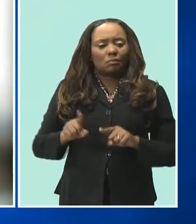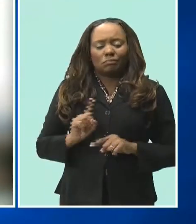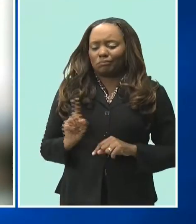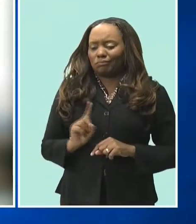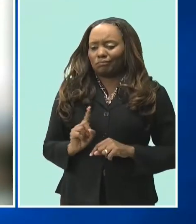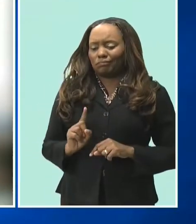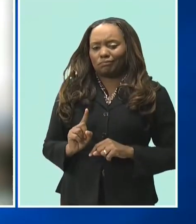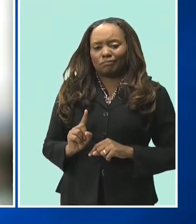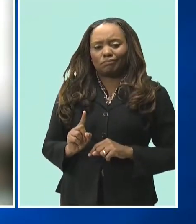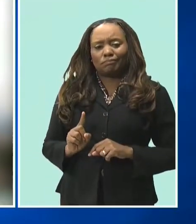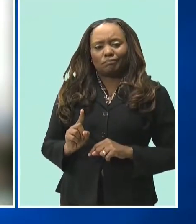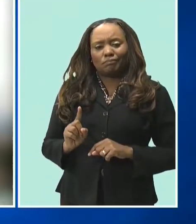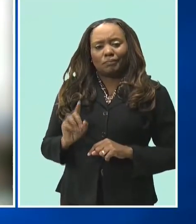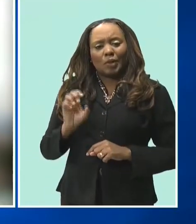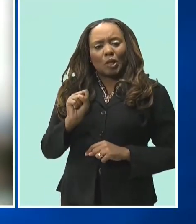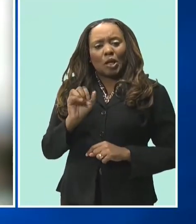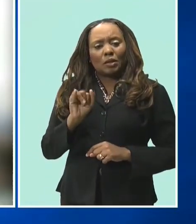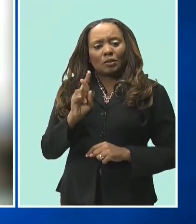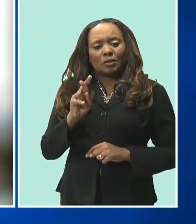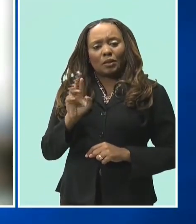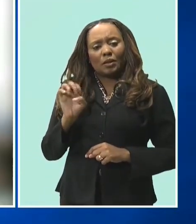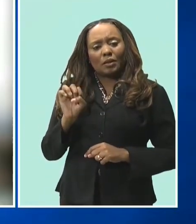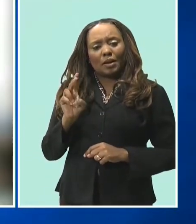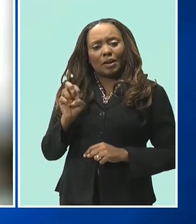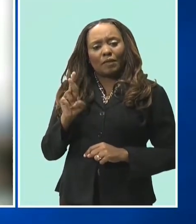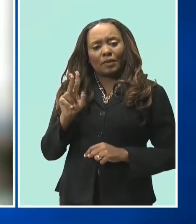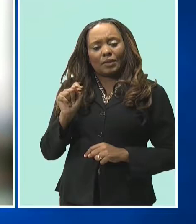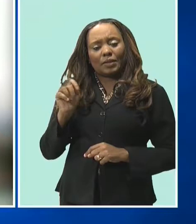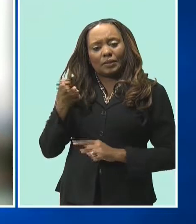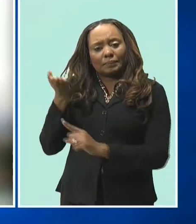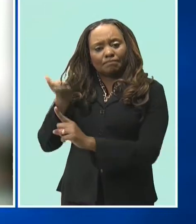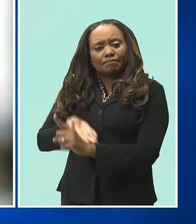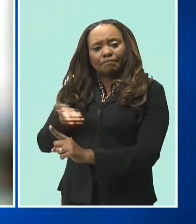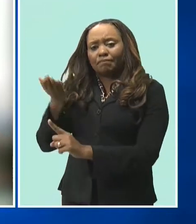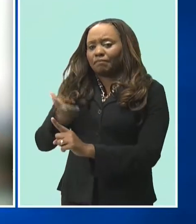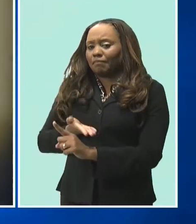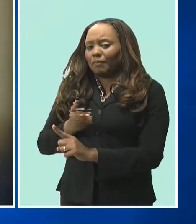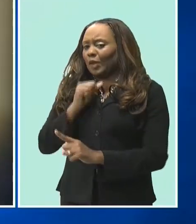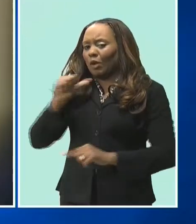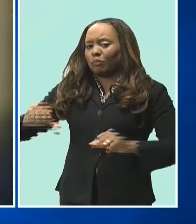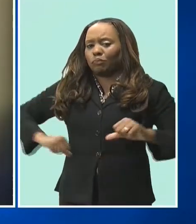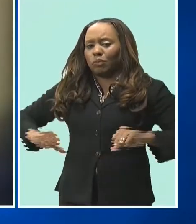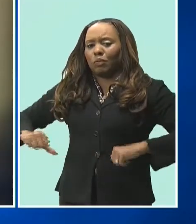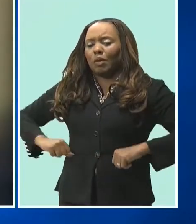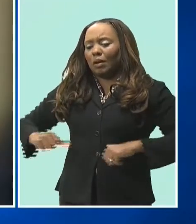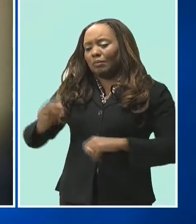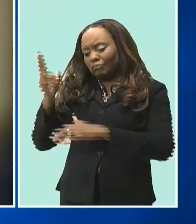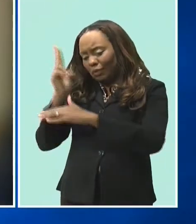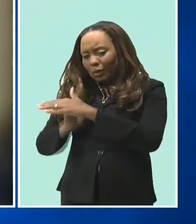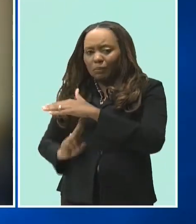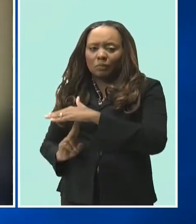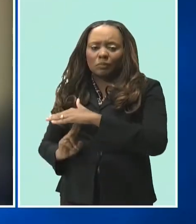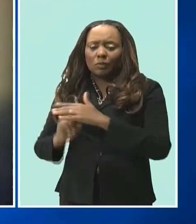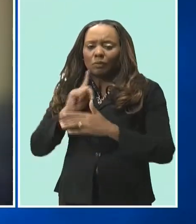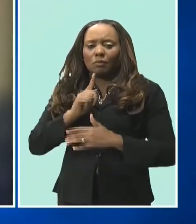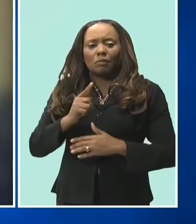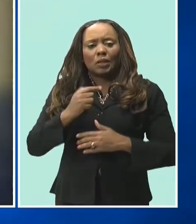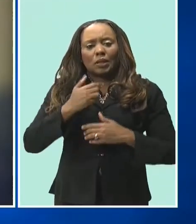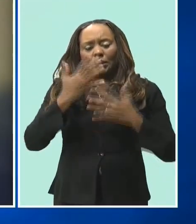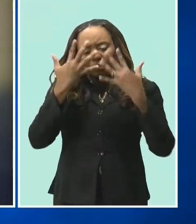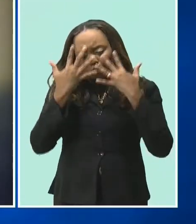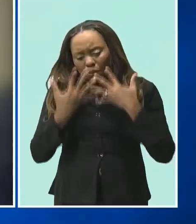Sir Everton was unbothered by any such challenge. Bishop Atherley says his sad passing is not only a loss to the